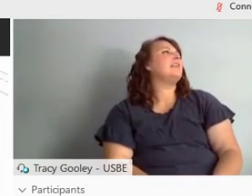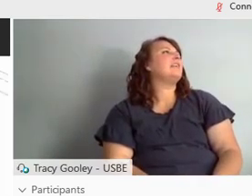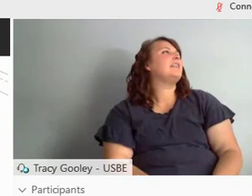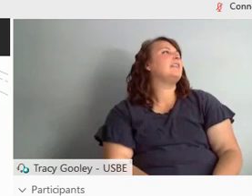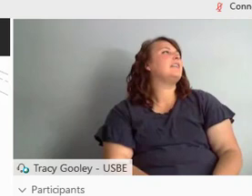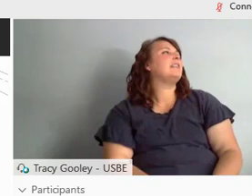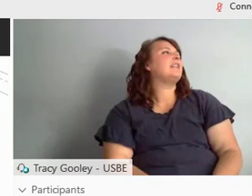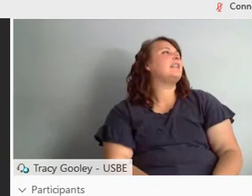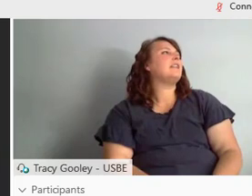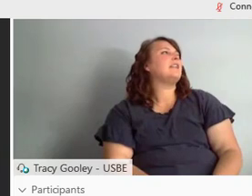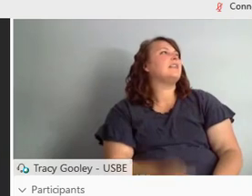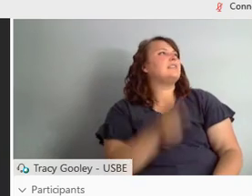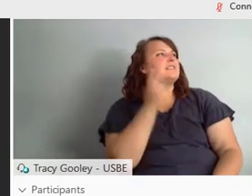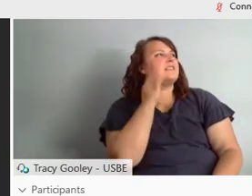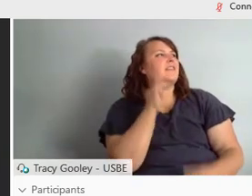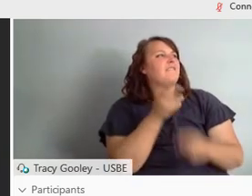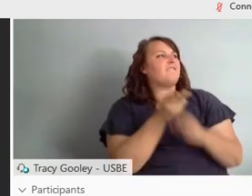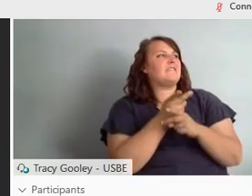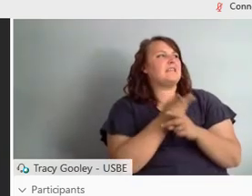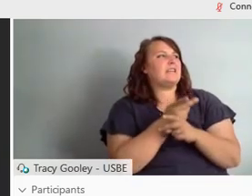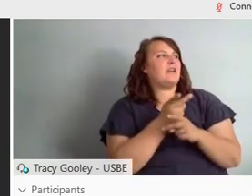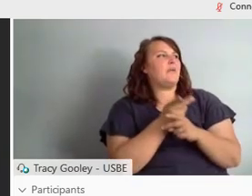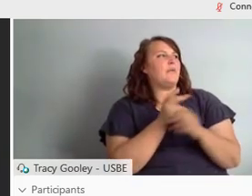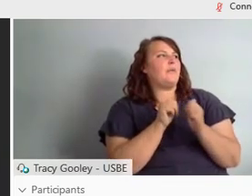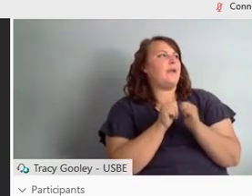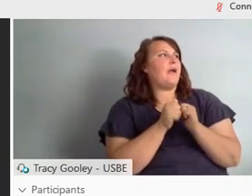give me just a second. I'm going to see if I can fix this.